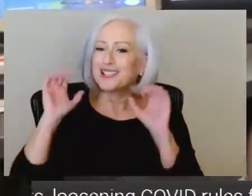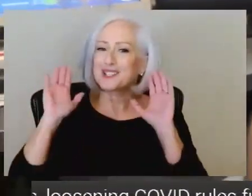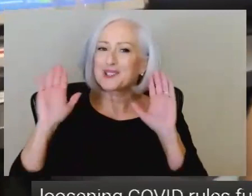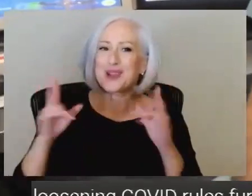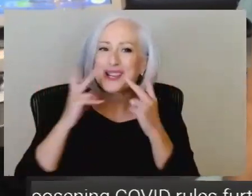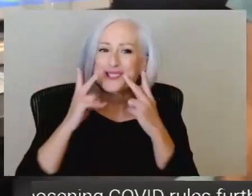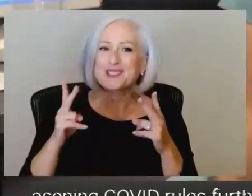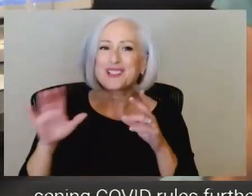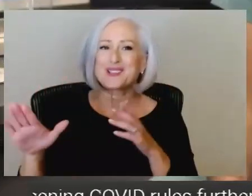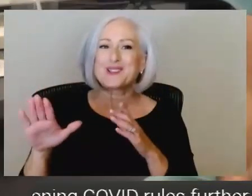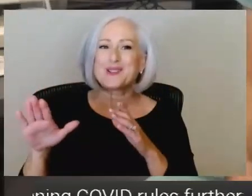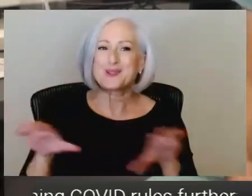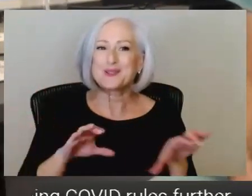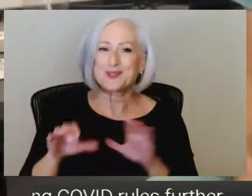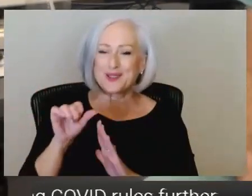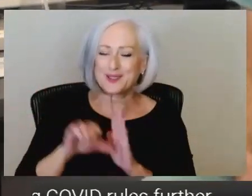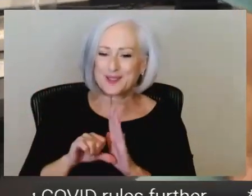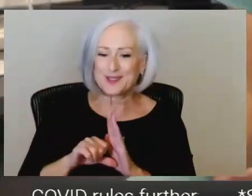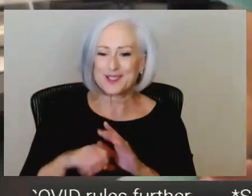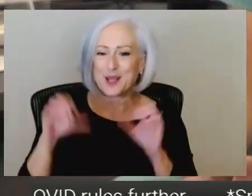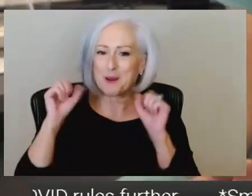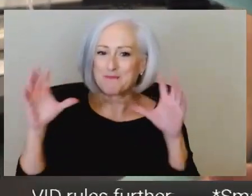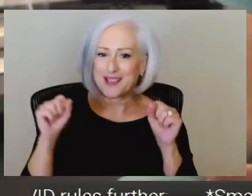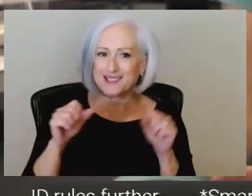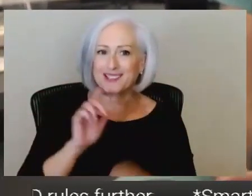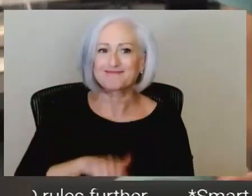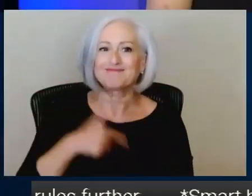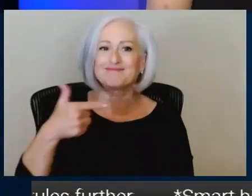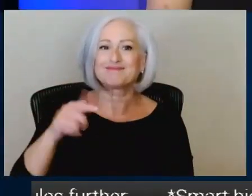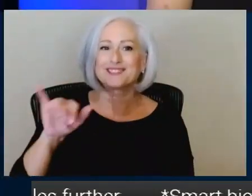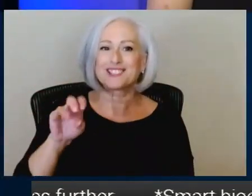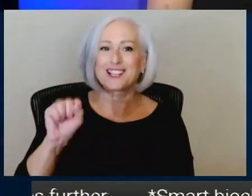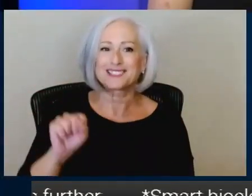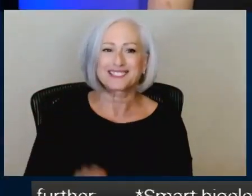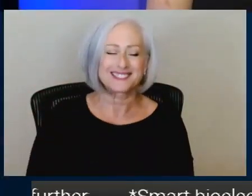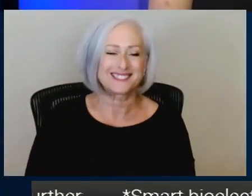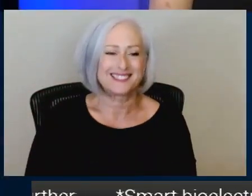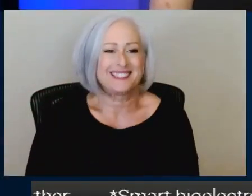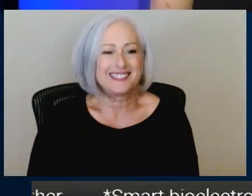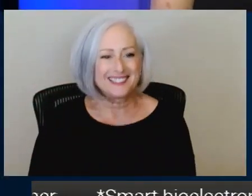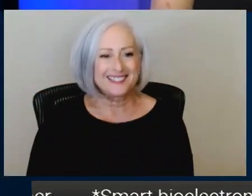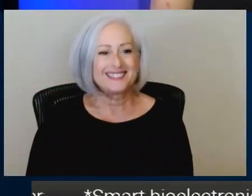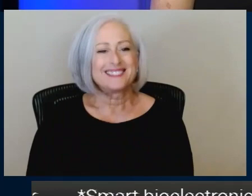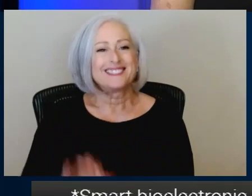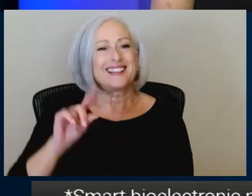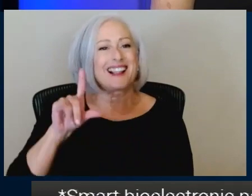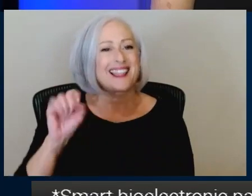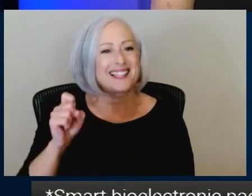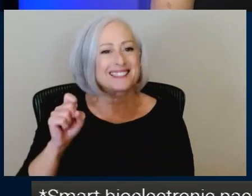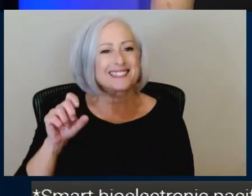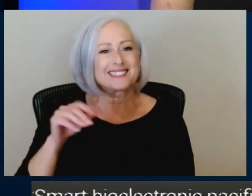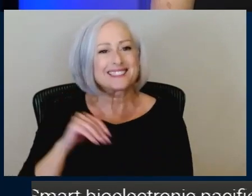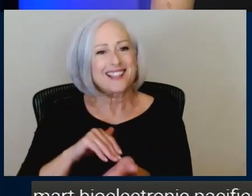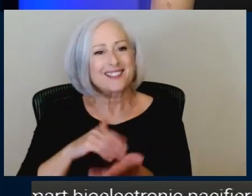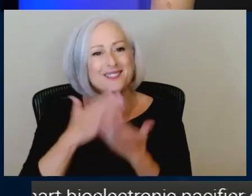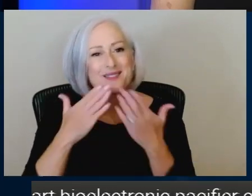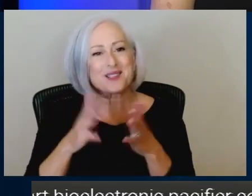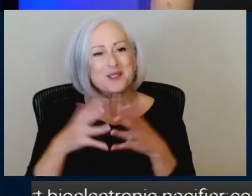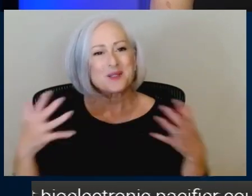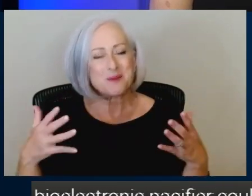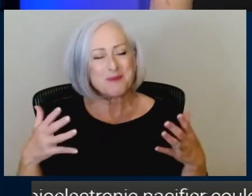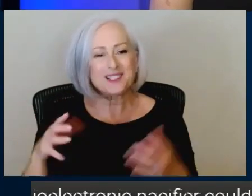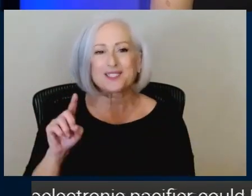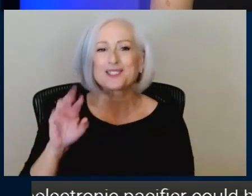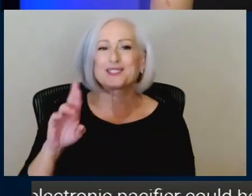is incredible. I'm going to send it back to you in the studio. Alexis, doctor, thank you so much. Dr.